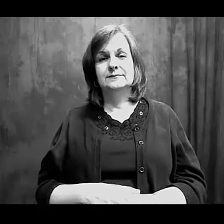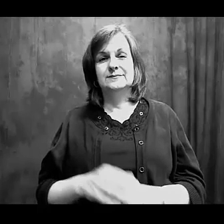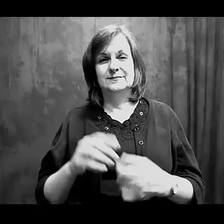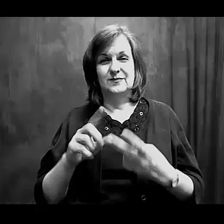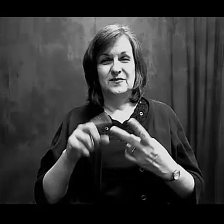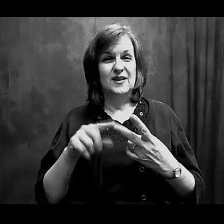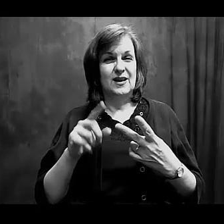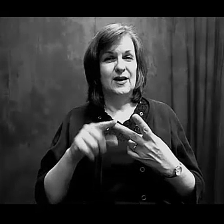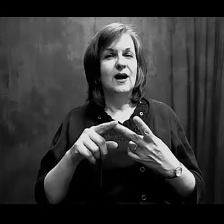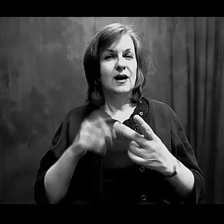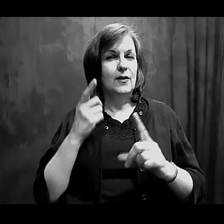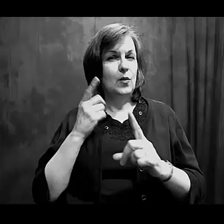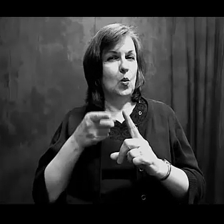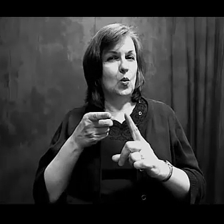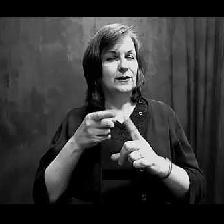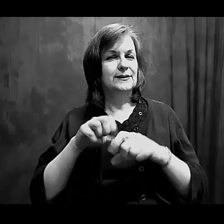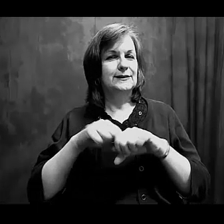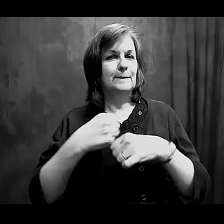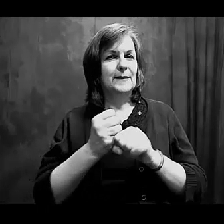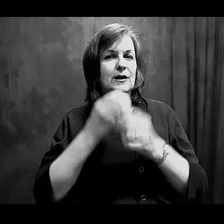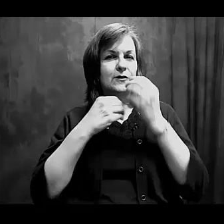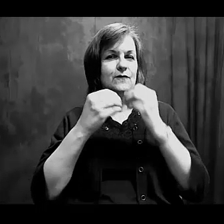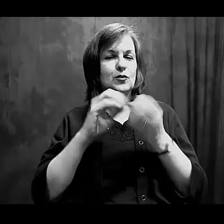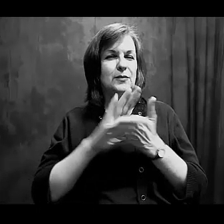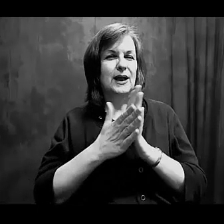And really here the goal is small pieces.